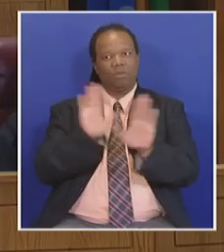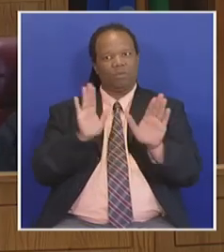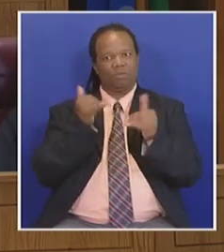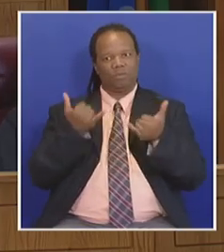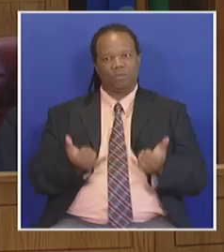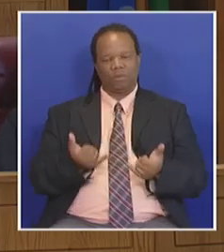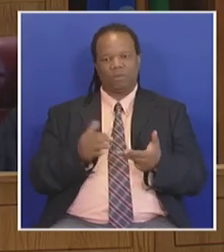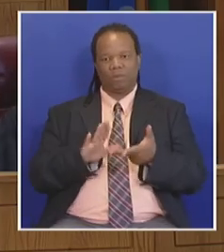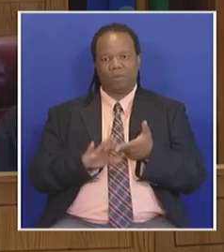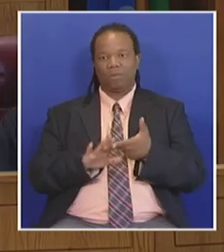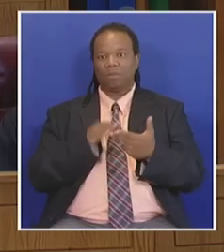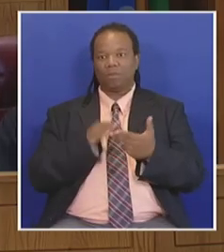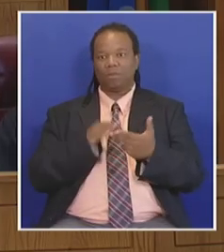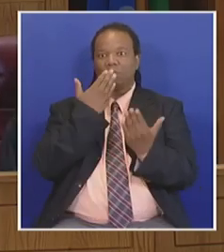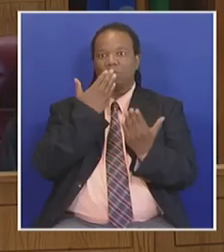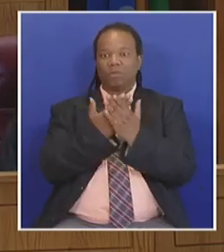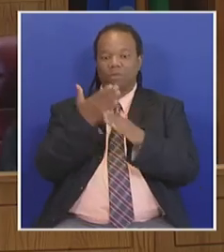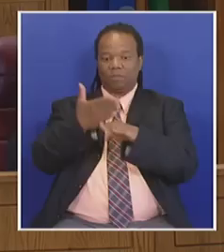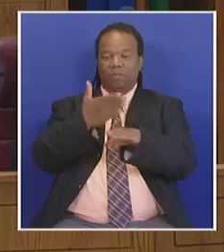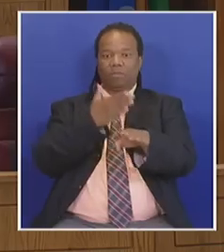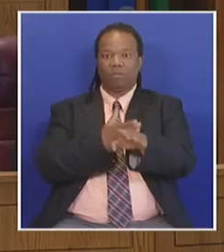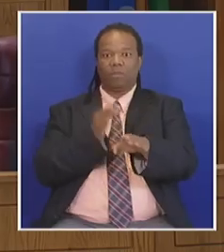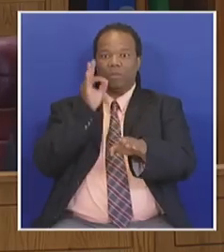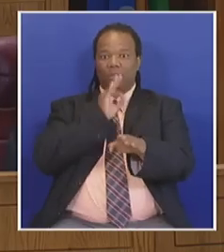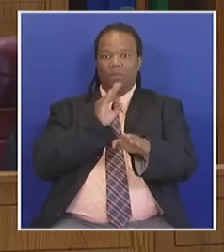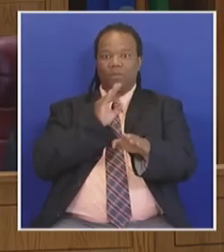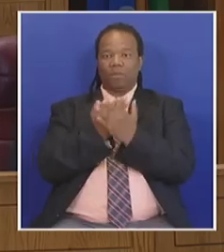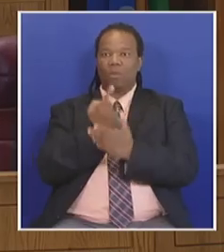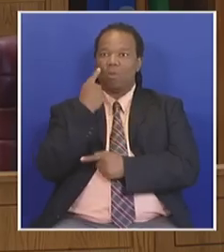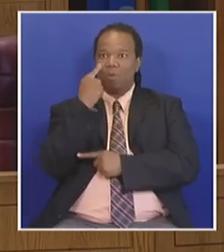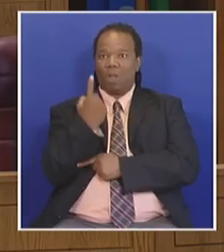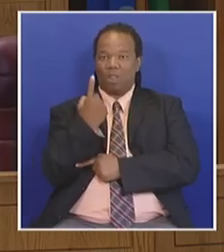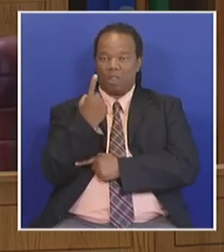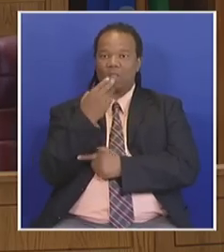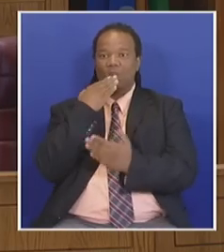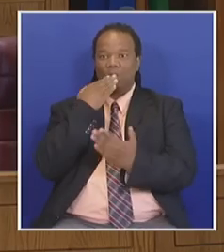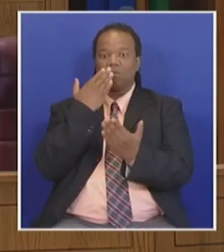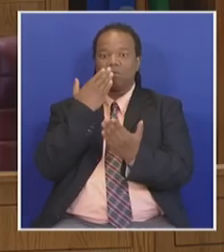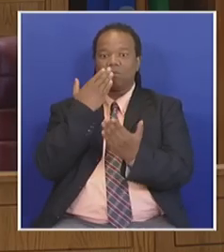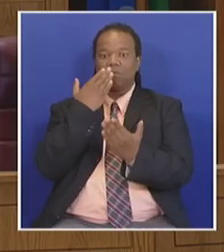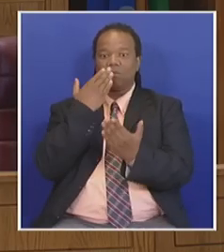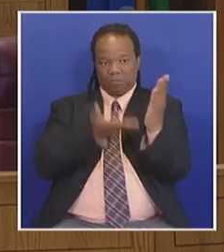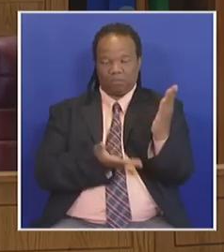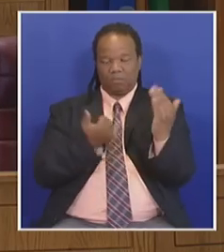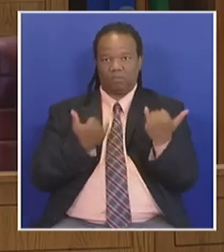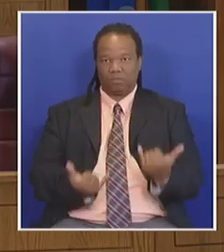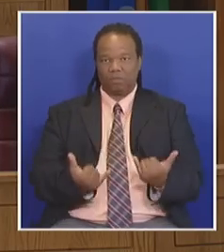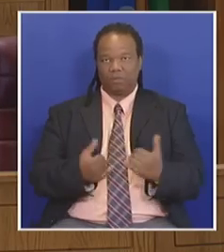or motions without notice today, except for the motions on the order paper.